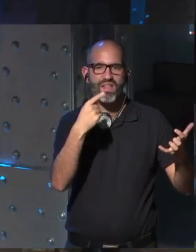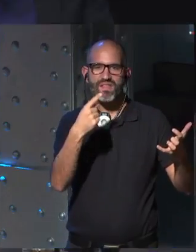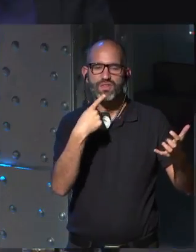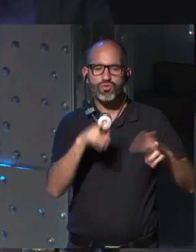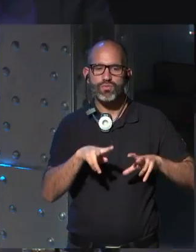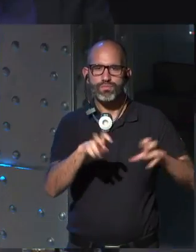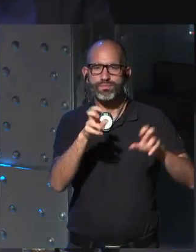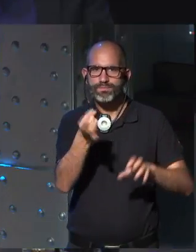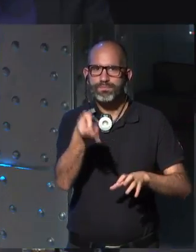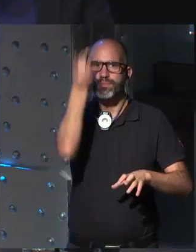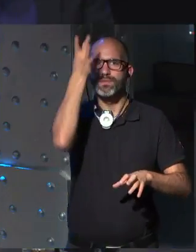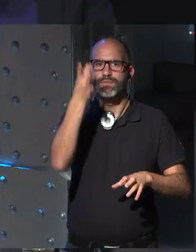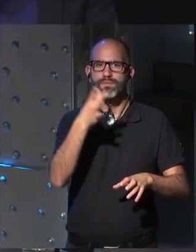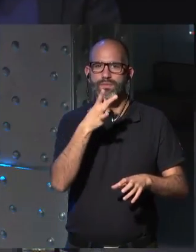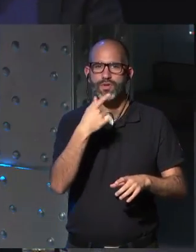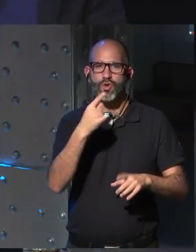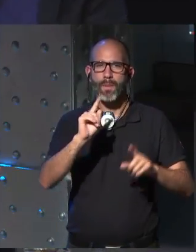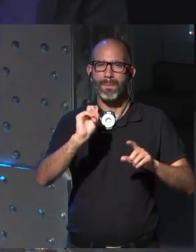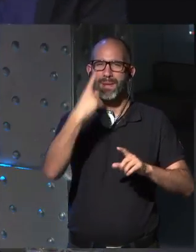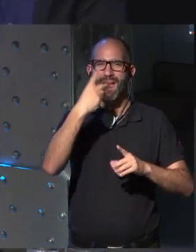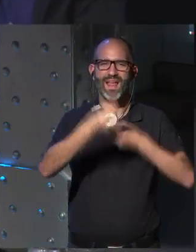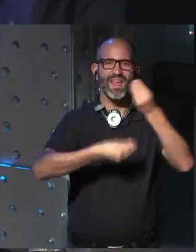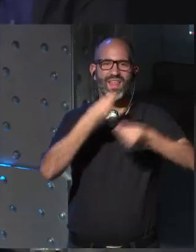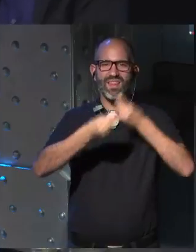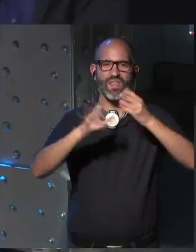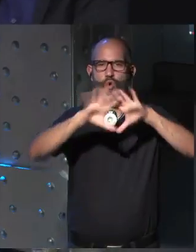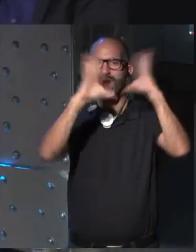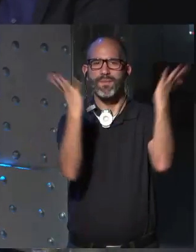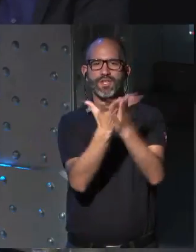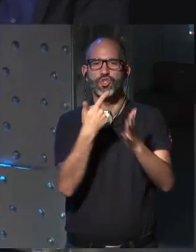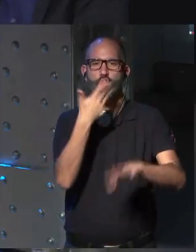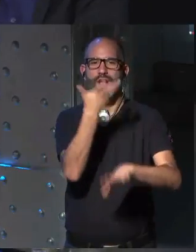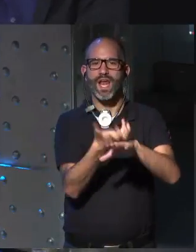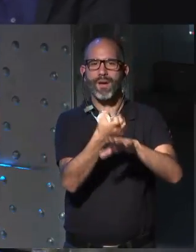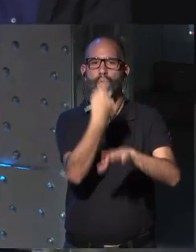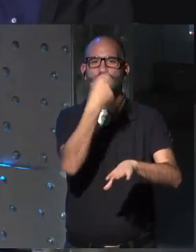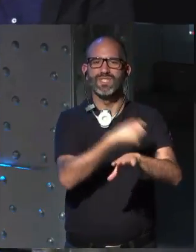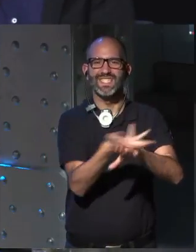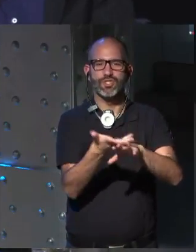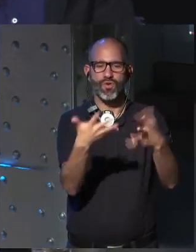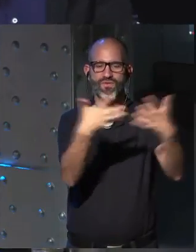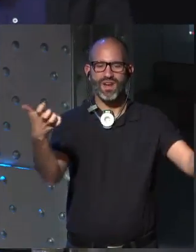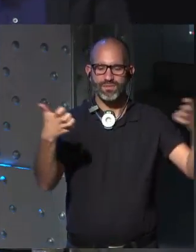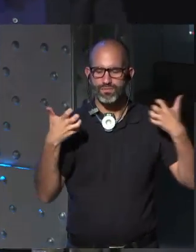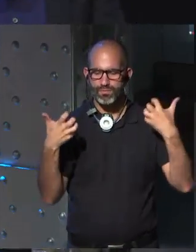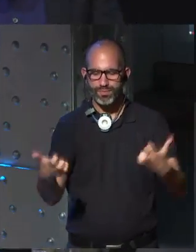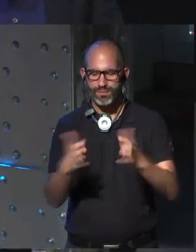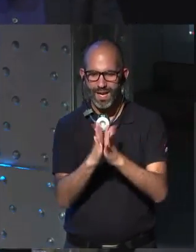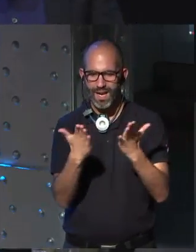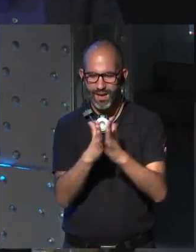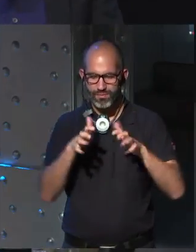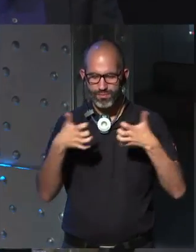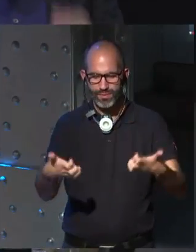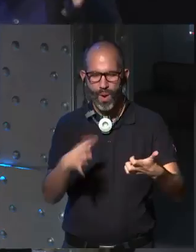book that way, with that statement? The first thing the universe did was recording a sound. When did you realize that? Was